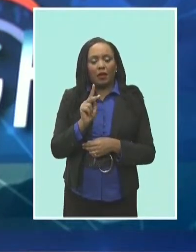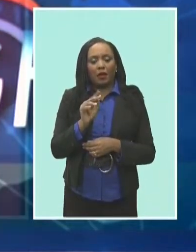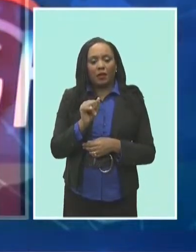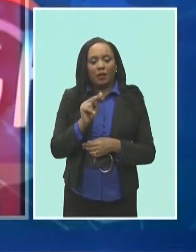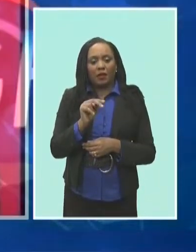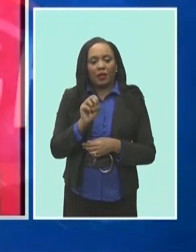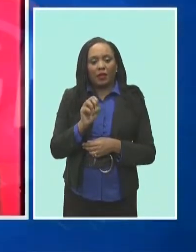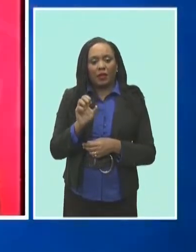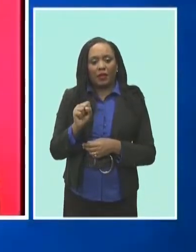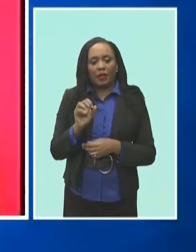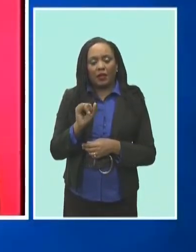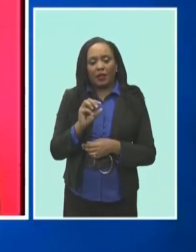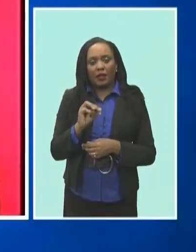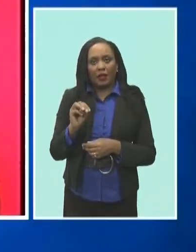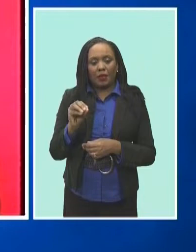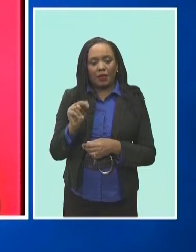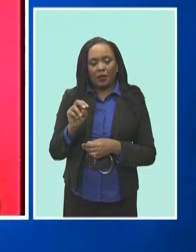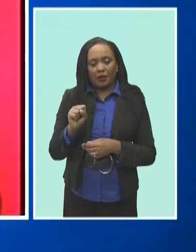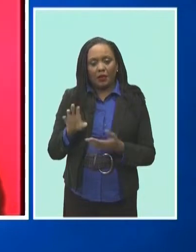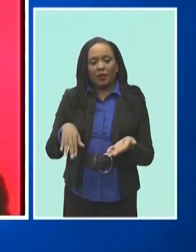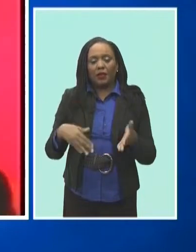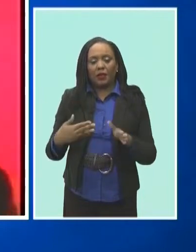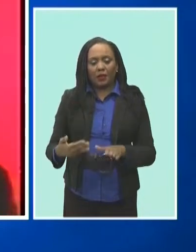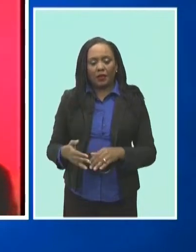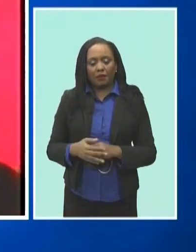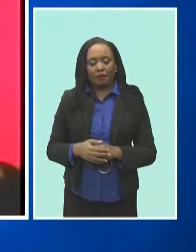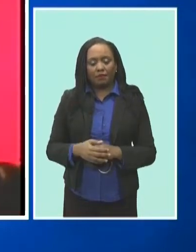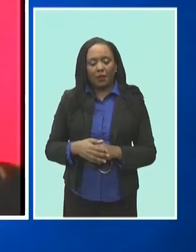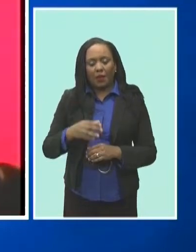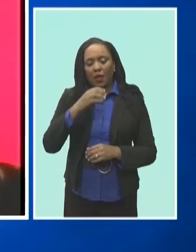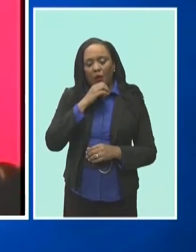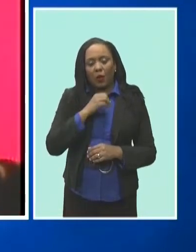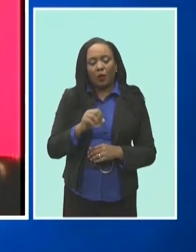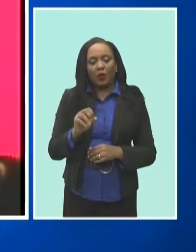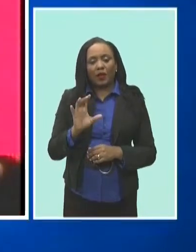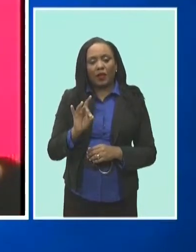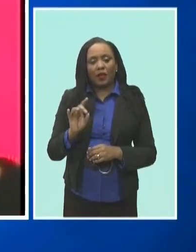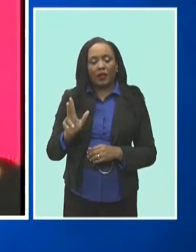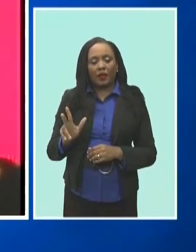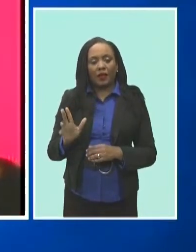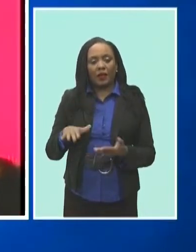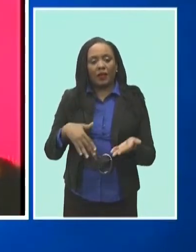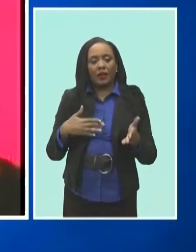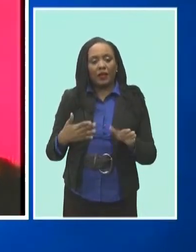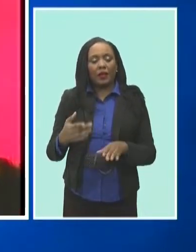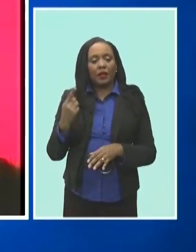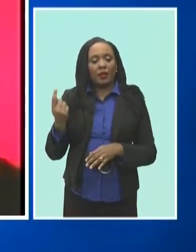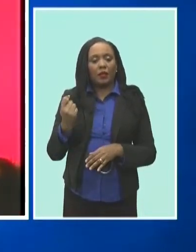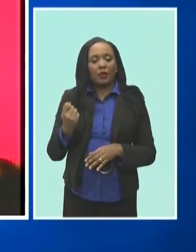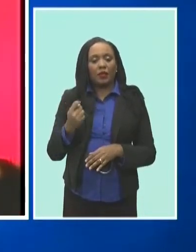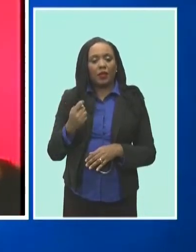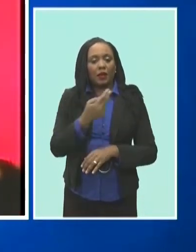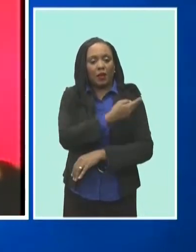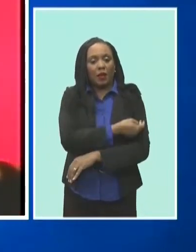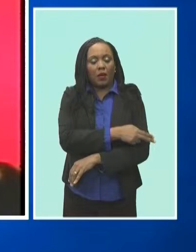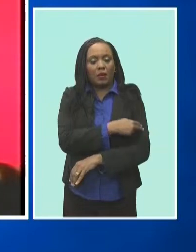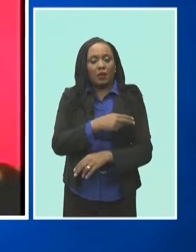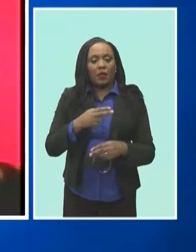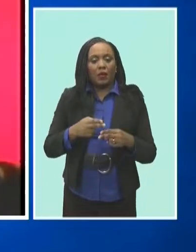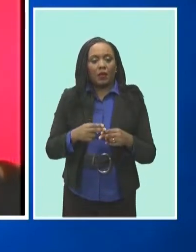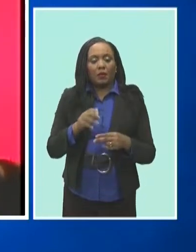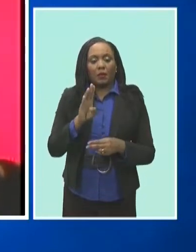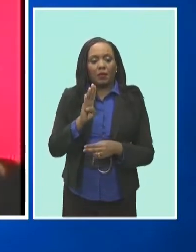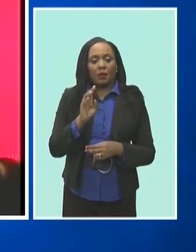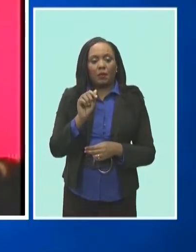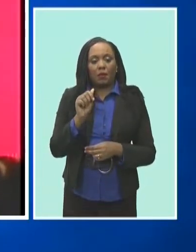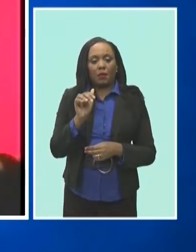Road, St. Michael, passed away on Tuesday at Bayview Hospital. He will be buried next Thursday. In 1986, Dr.